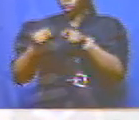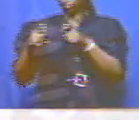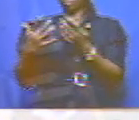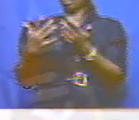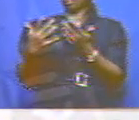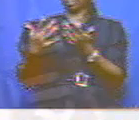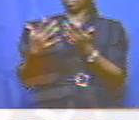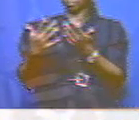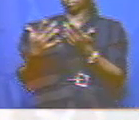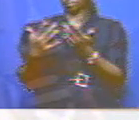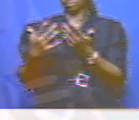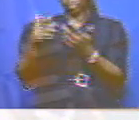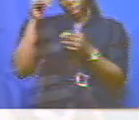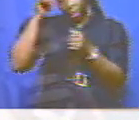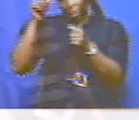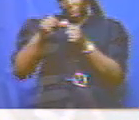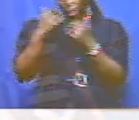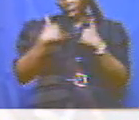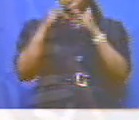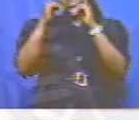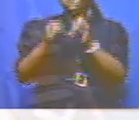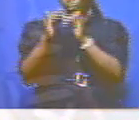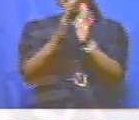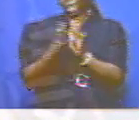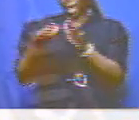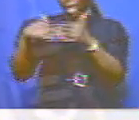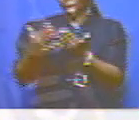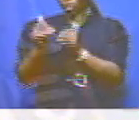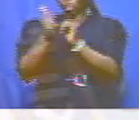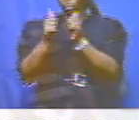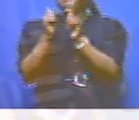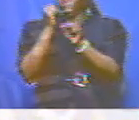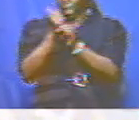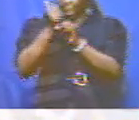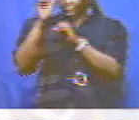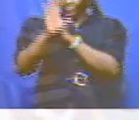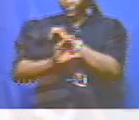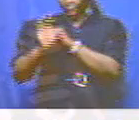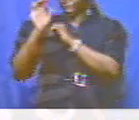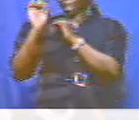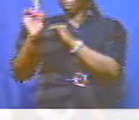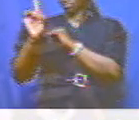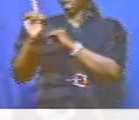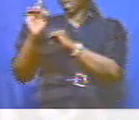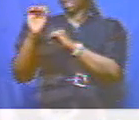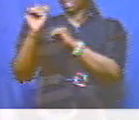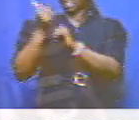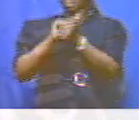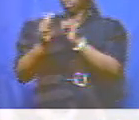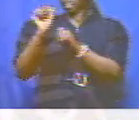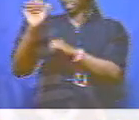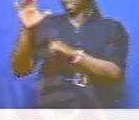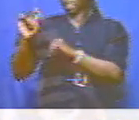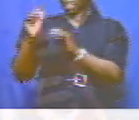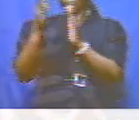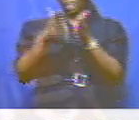remember that we have a new arrangement in terms of how sports is organized in this country. True. One of them is the Sports Act. The way the constitutions